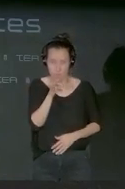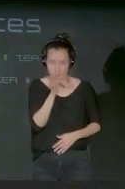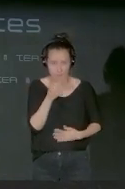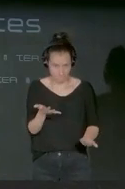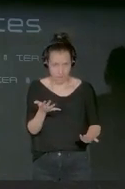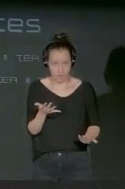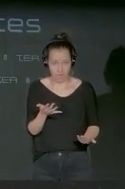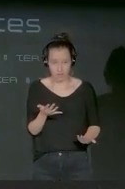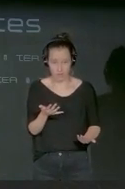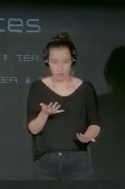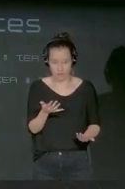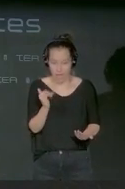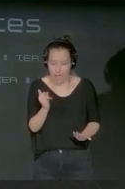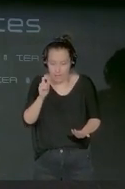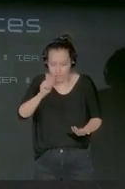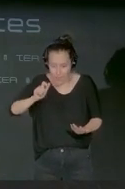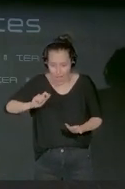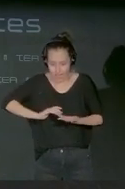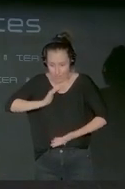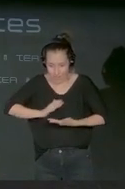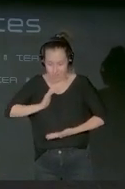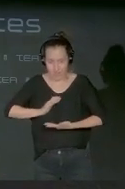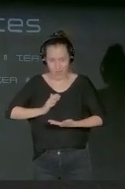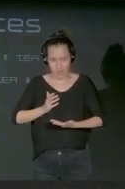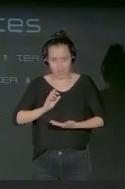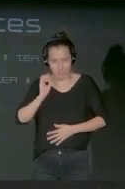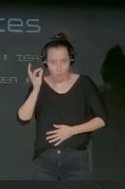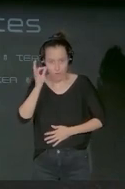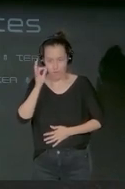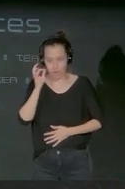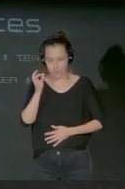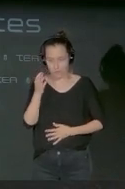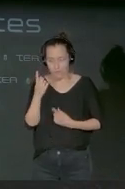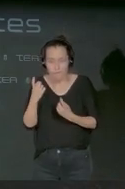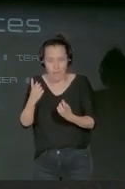talent pool. And as was also mentioned,